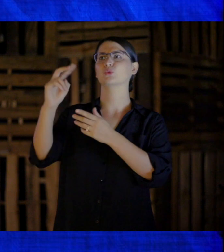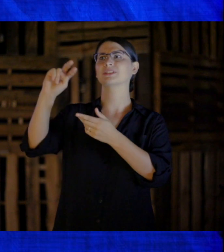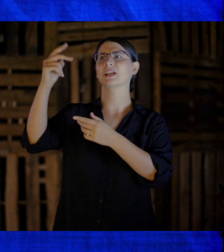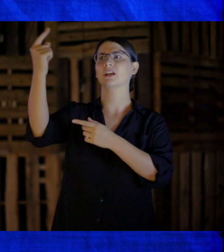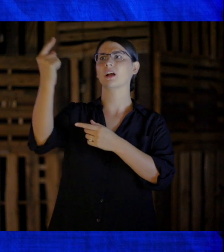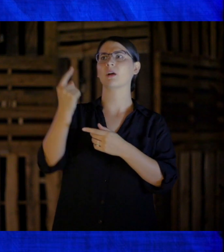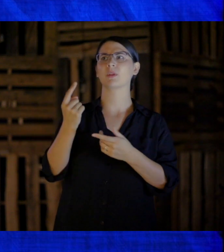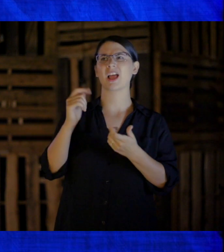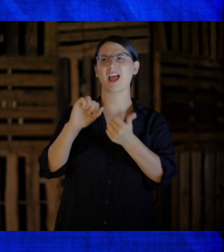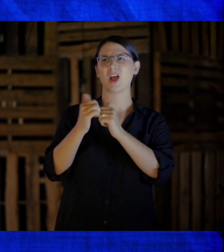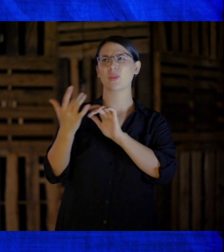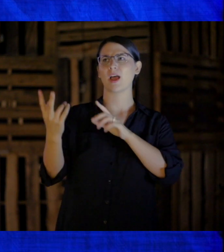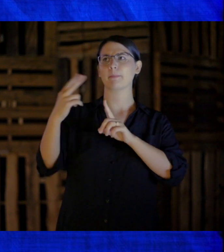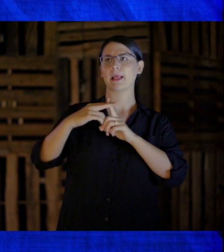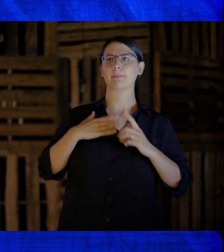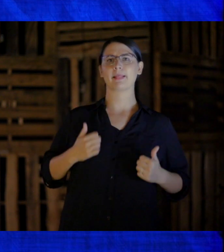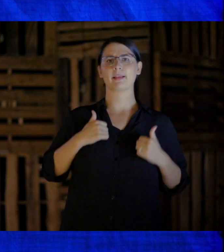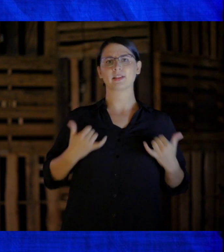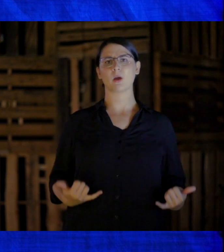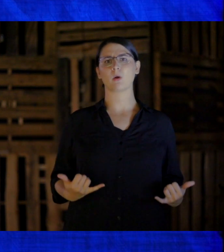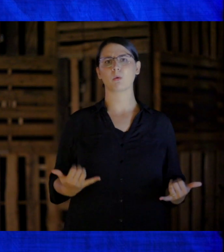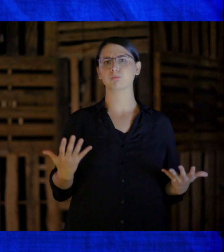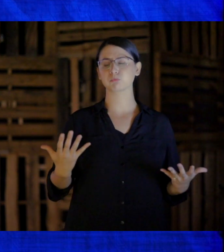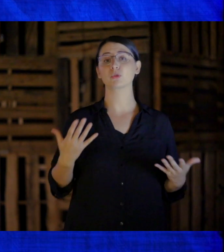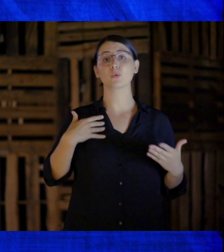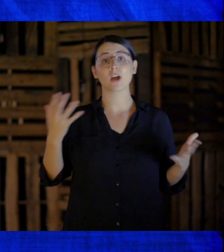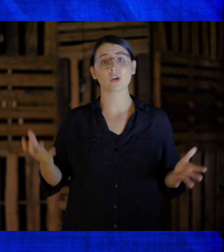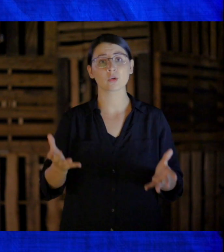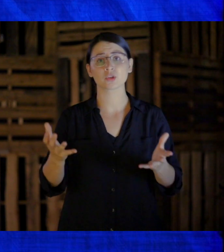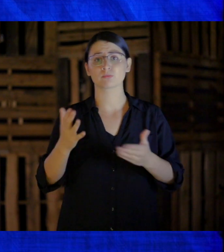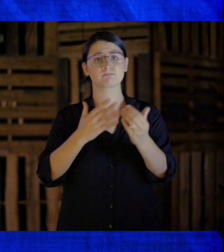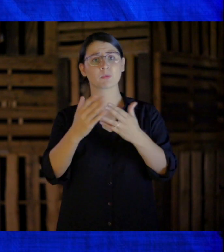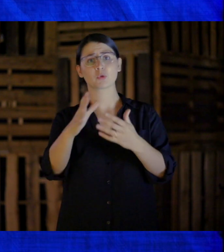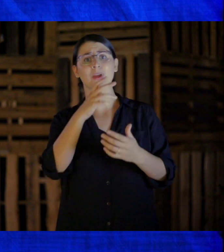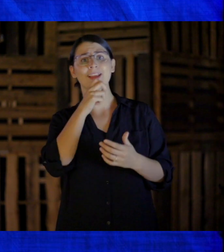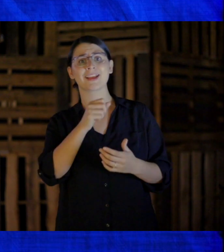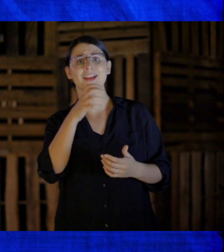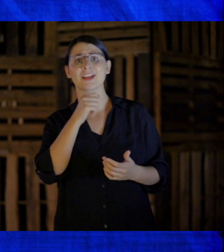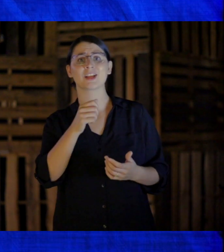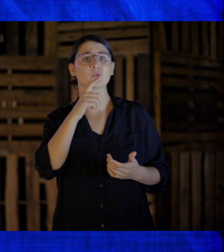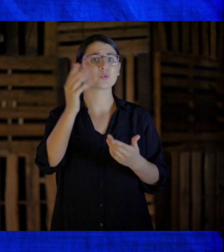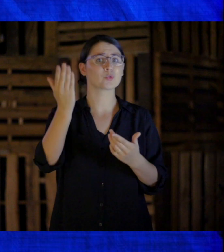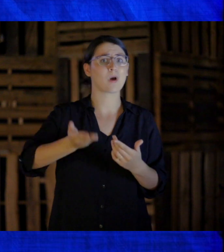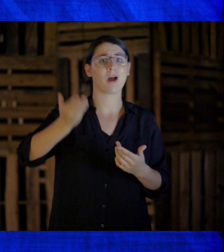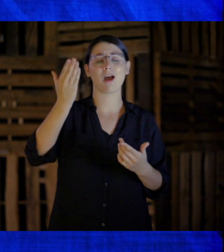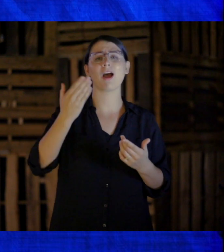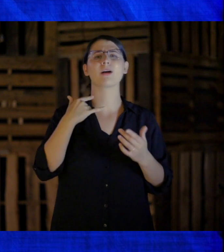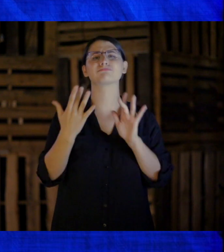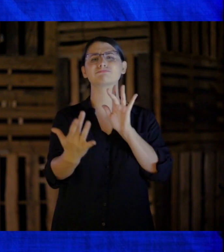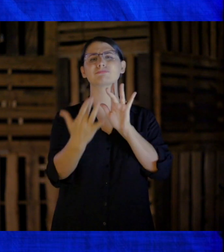our life here and now. So I encourage you, no matter what age you are, no matter who you are, contact me at